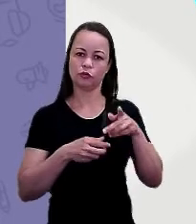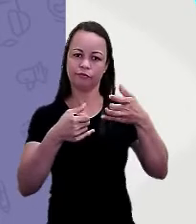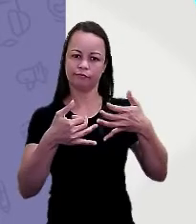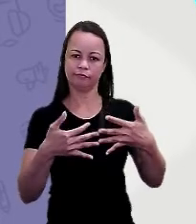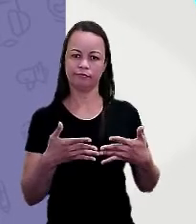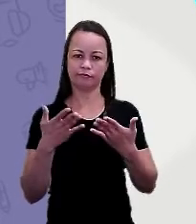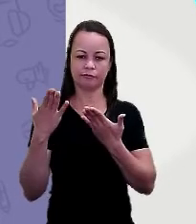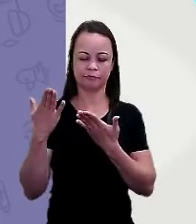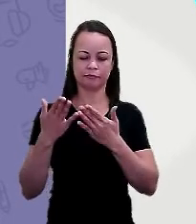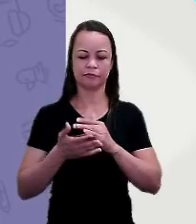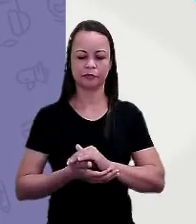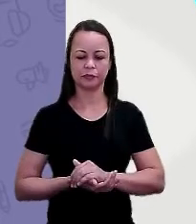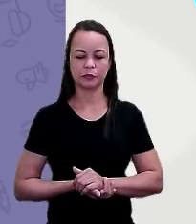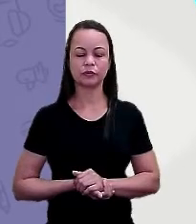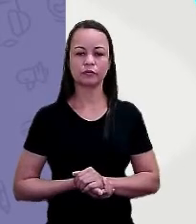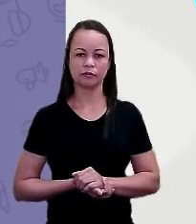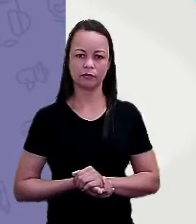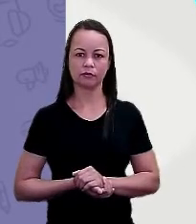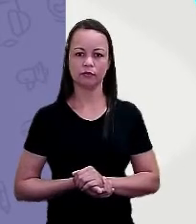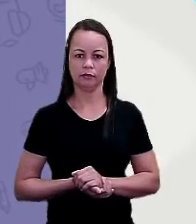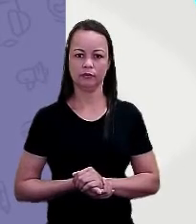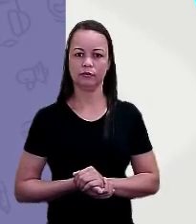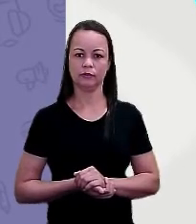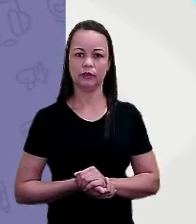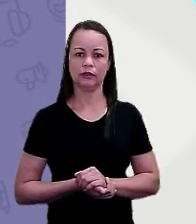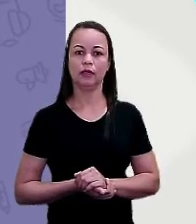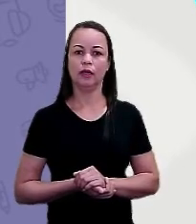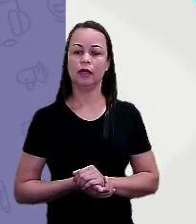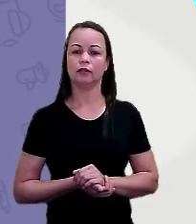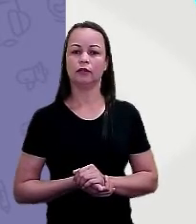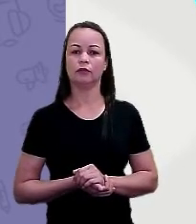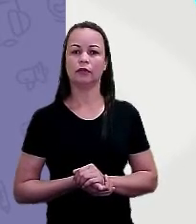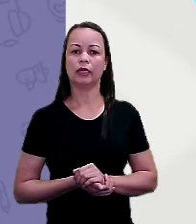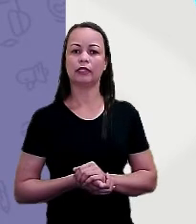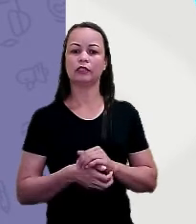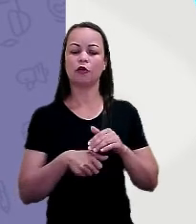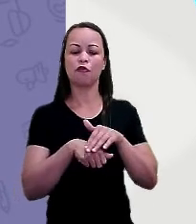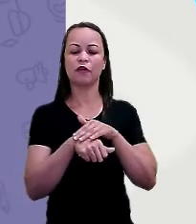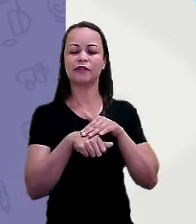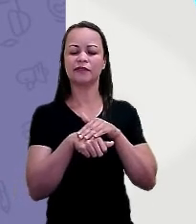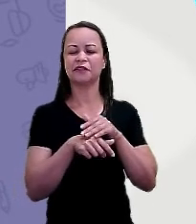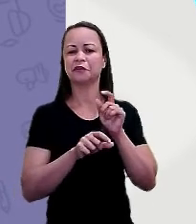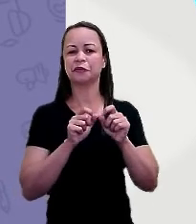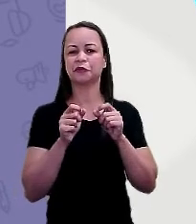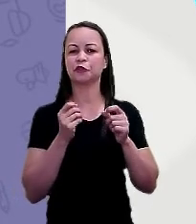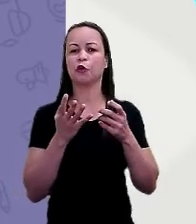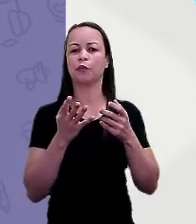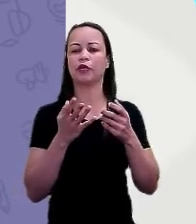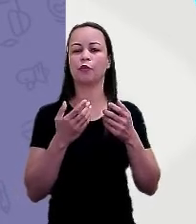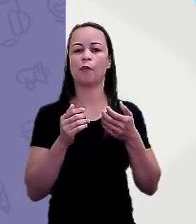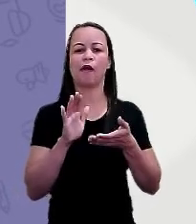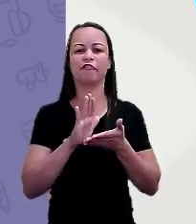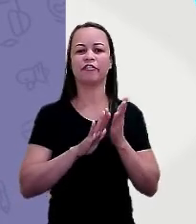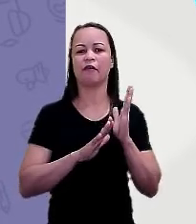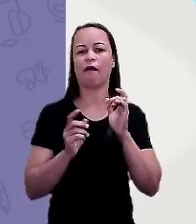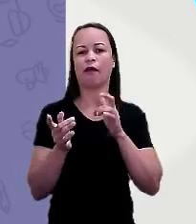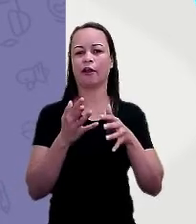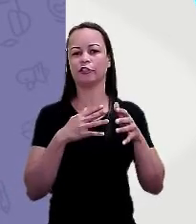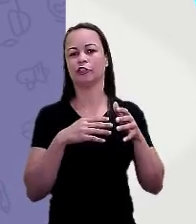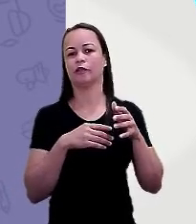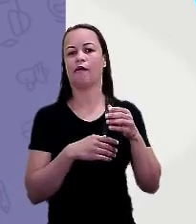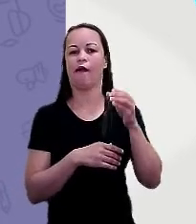So, last time I saw you last in April, no? No, it was before that. It was in February,